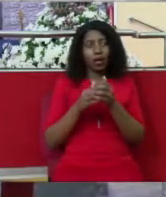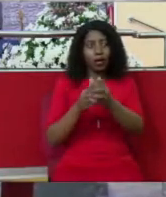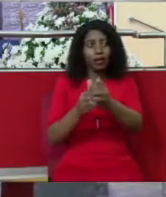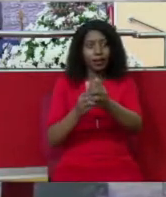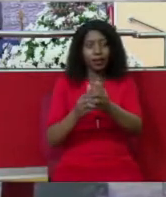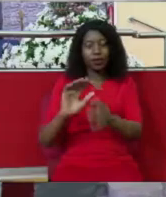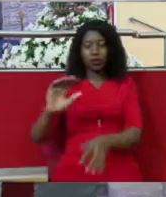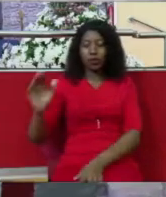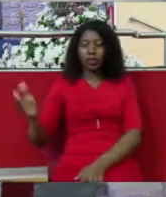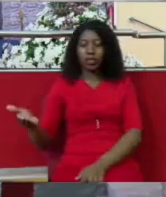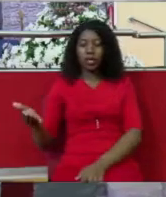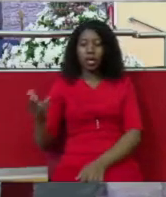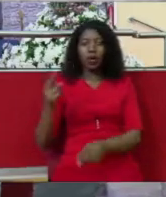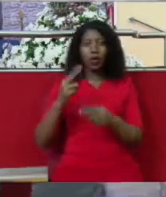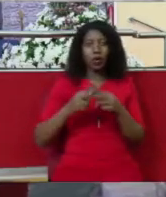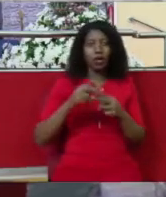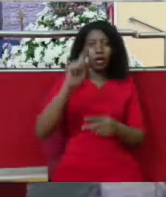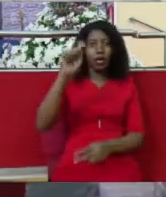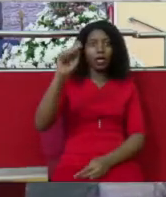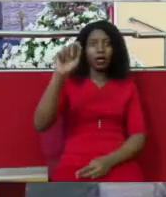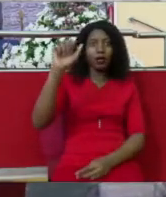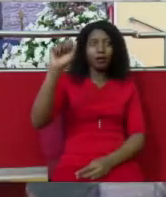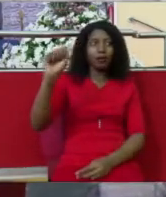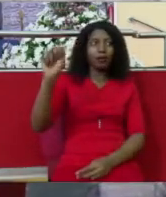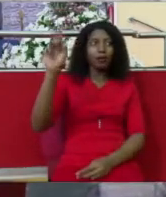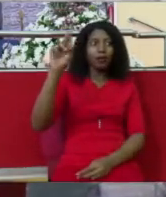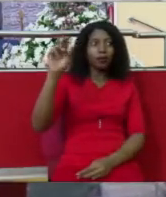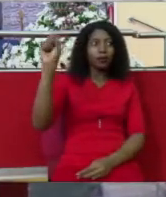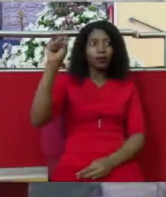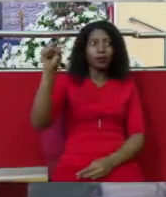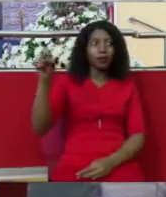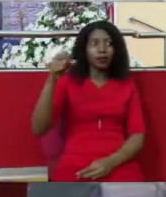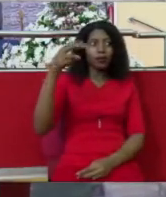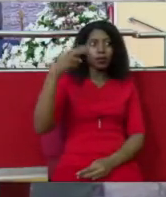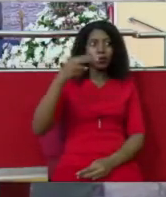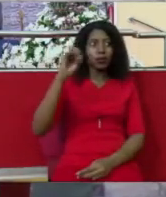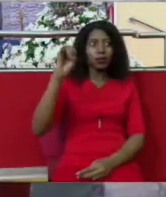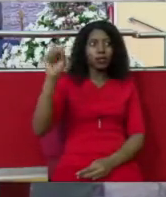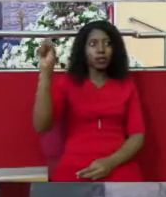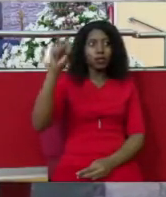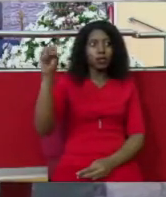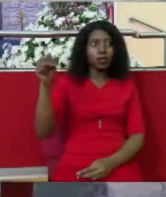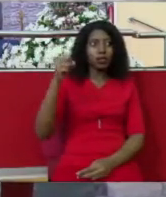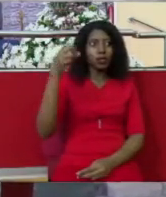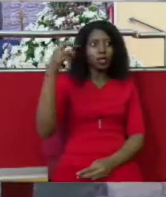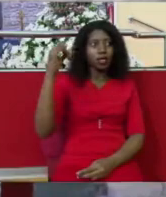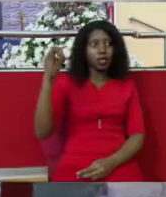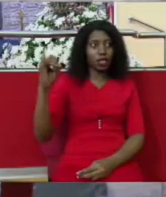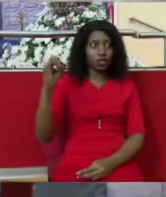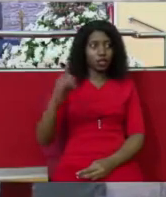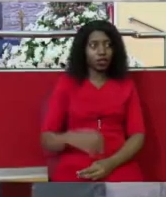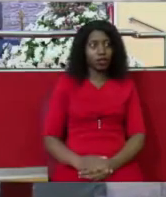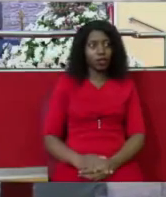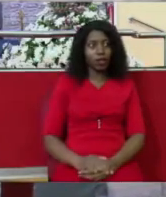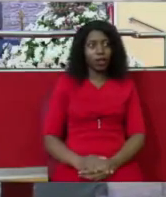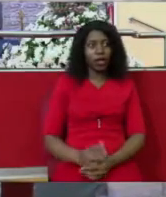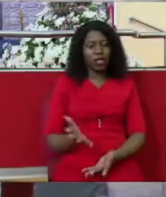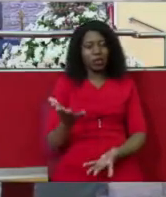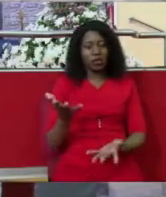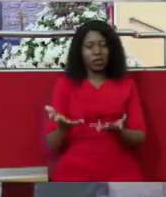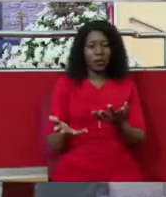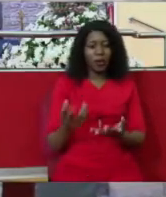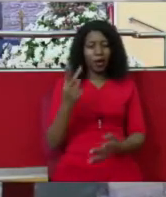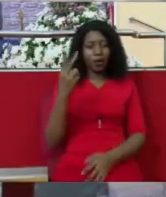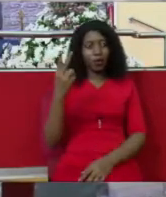Alikuwa anaelekea mji ulikuwa unaitwa Tarshish. And Tarshish is 25,000 miles away. Na ilikuwa takriban